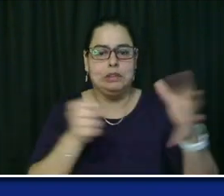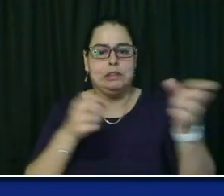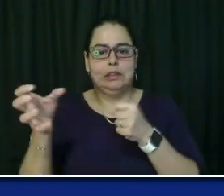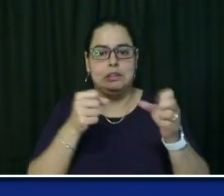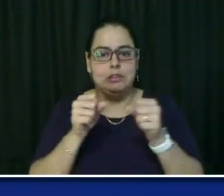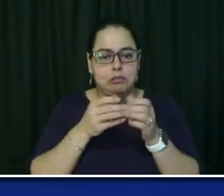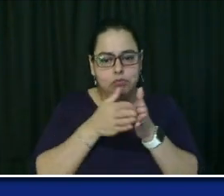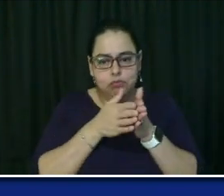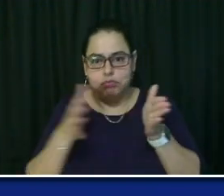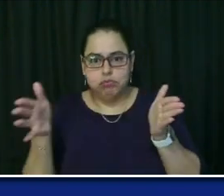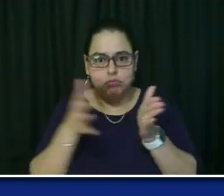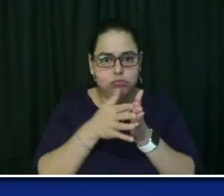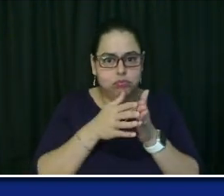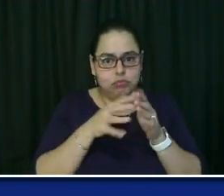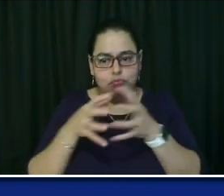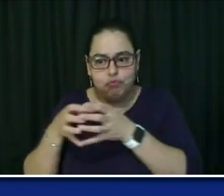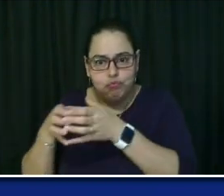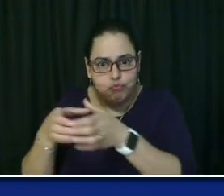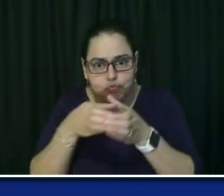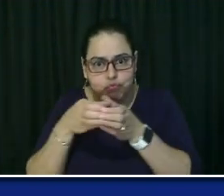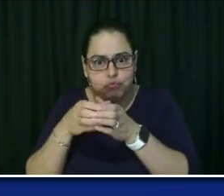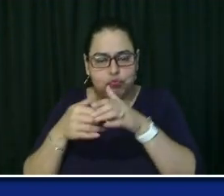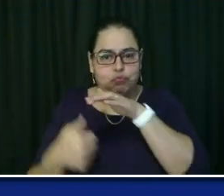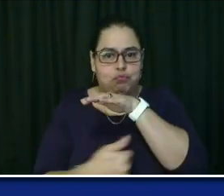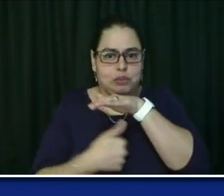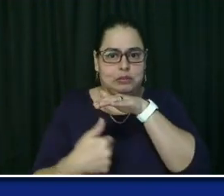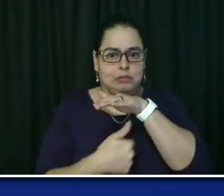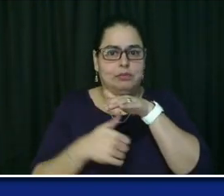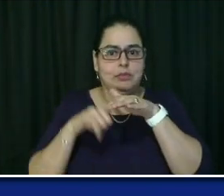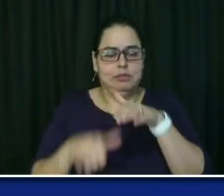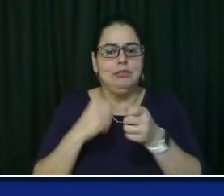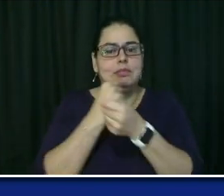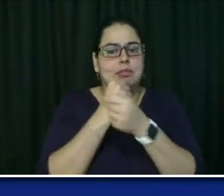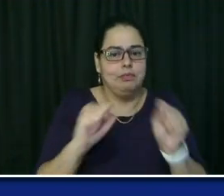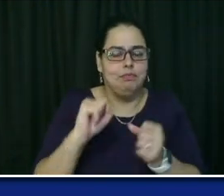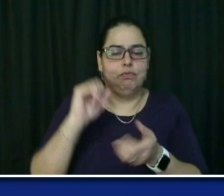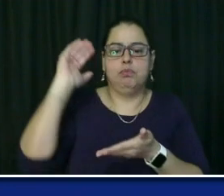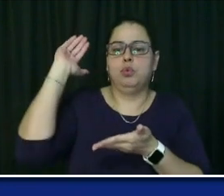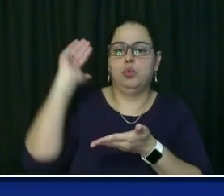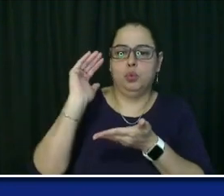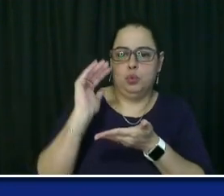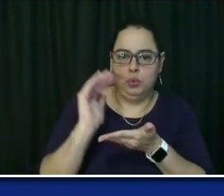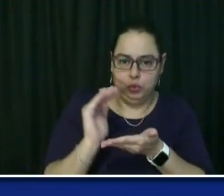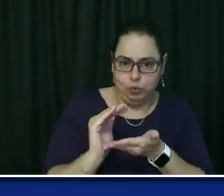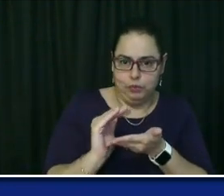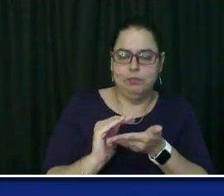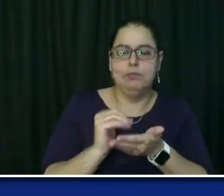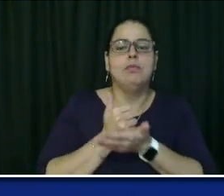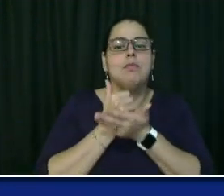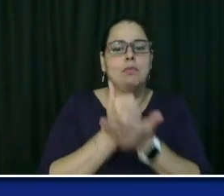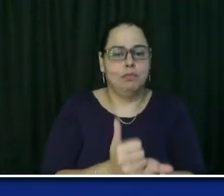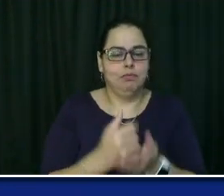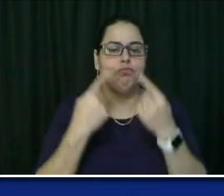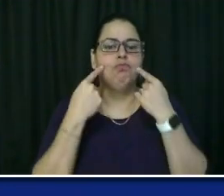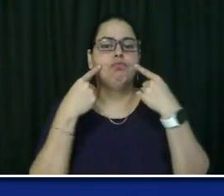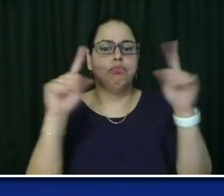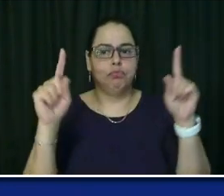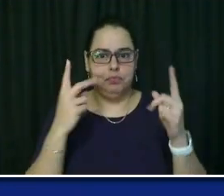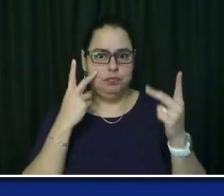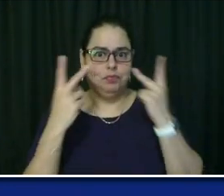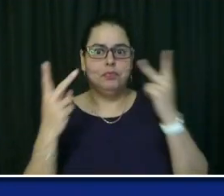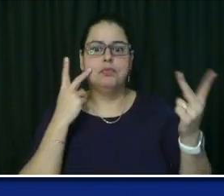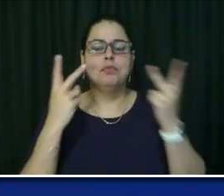of time. We're now starting the first day of fall. We have survived the whole summertime period. All of our beaches and pools that were open